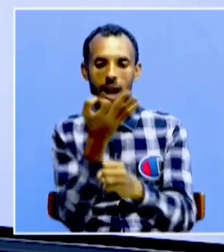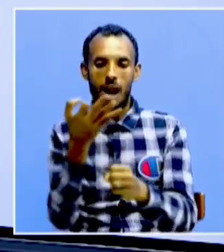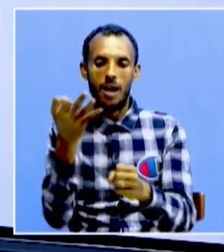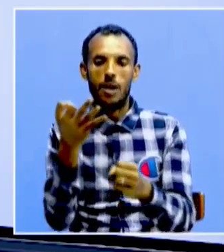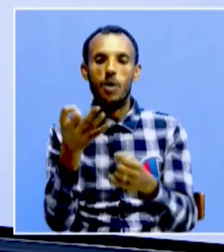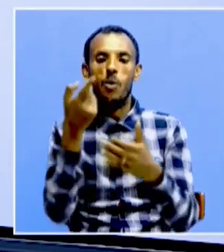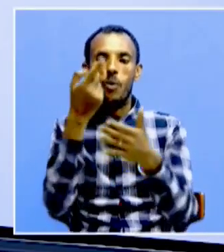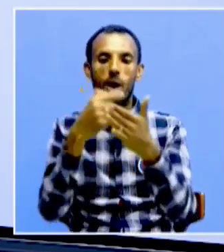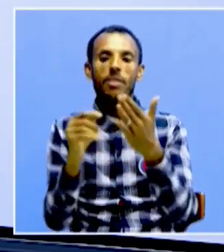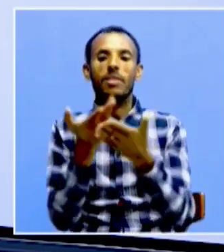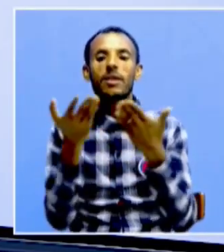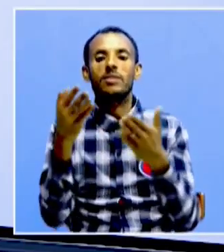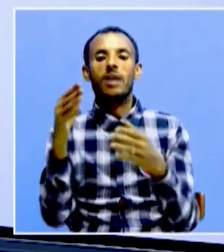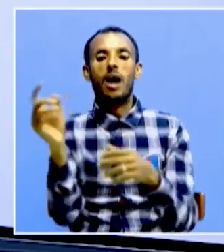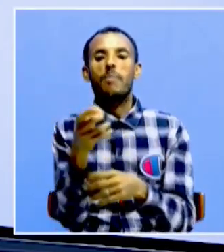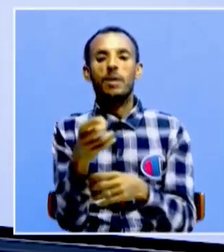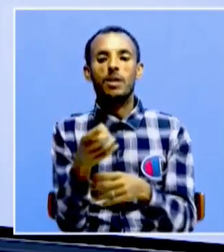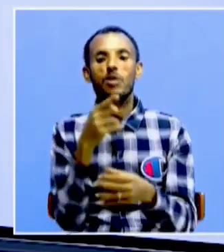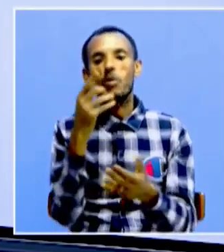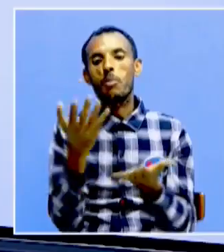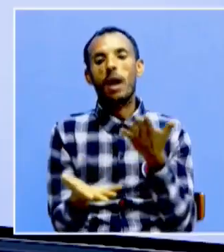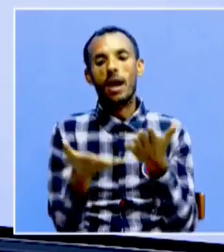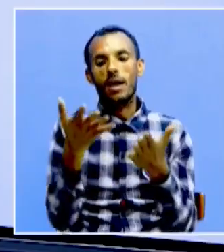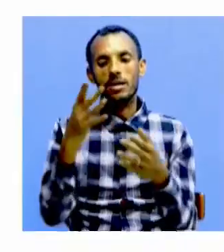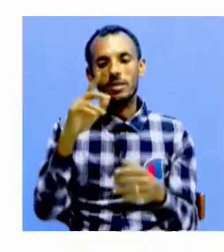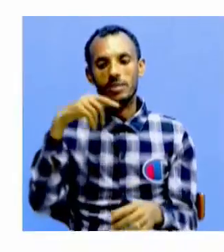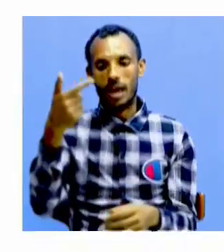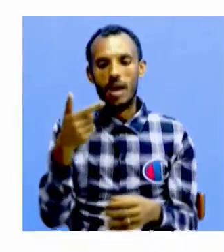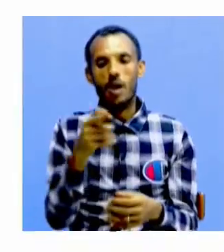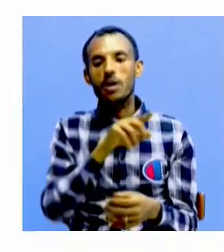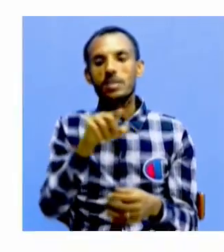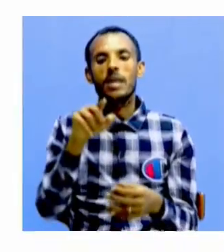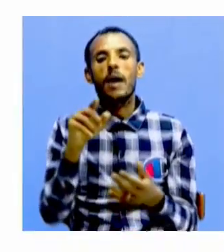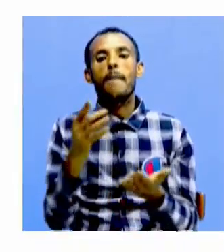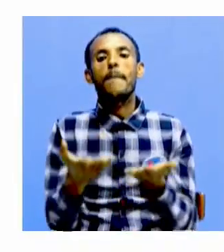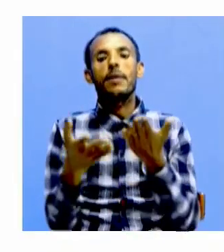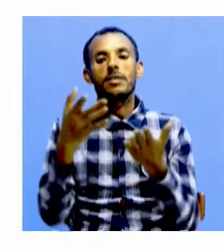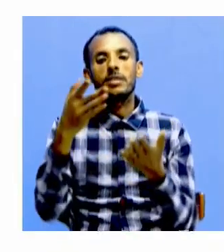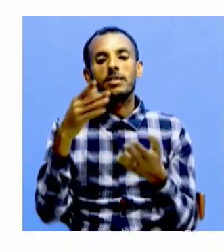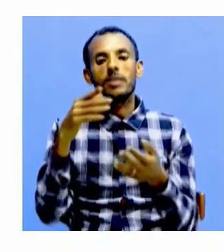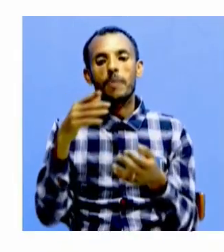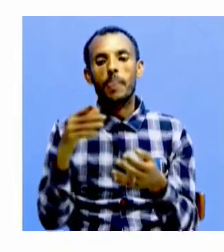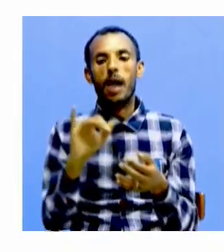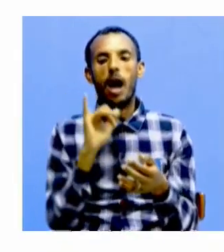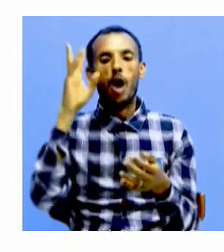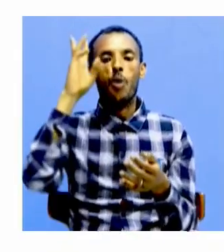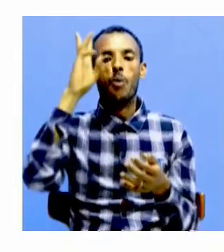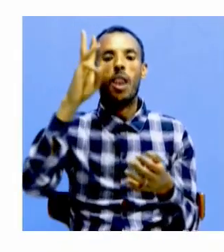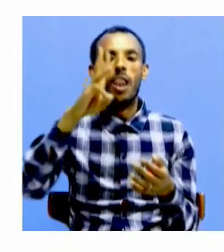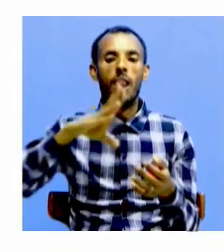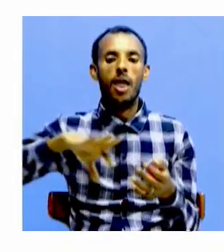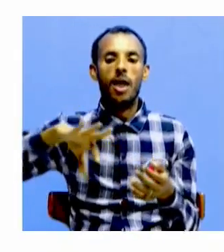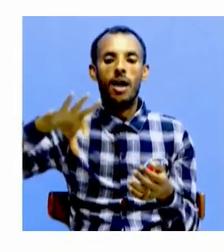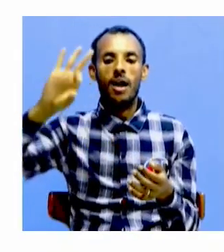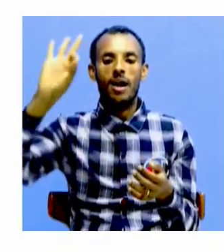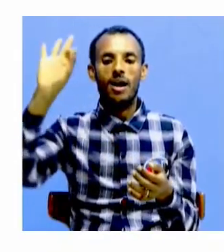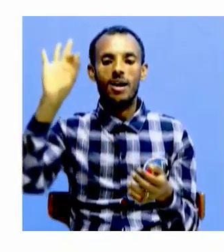could happen for them? You might say, or they might say, I will earn,